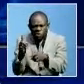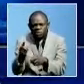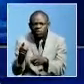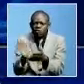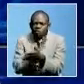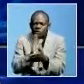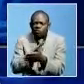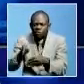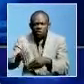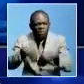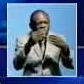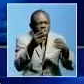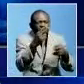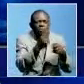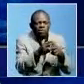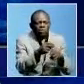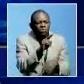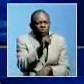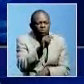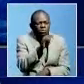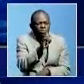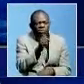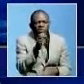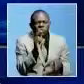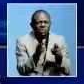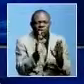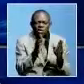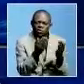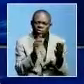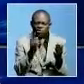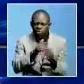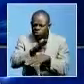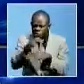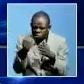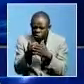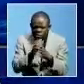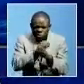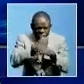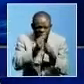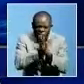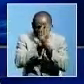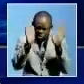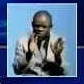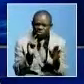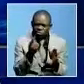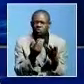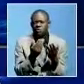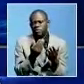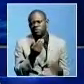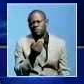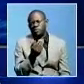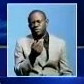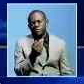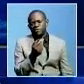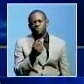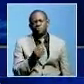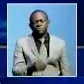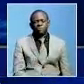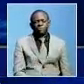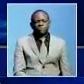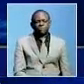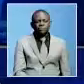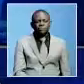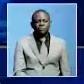addressed. This is according to a statement issued by Ministry of Tourism Public Relations Officer Sakabilo Kalembwe.